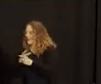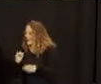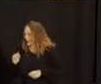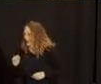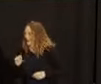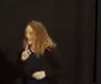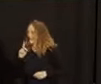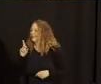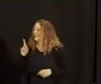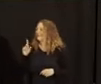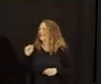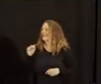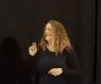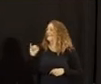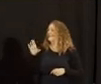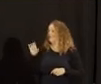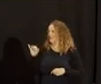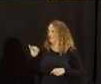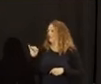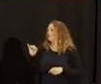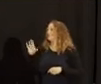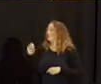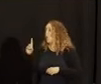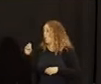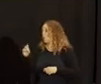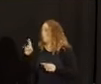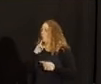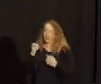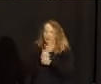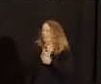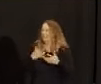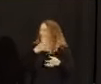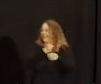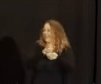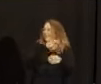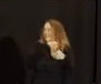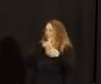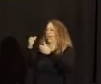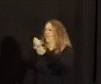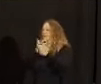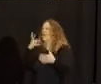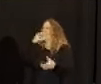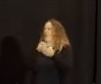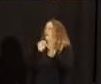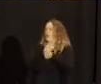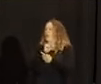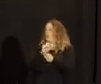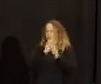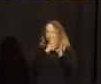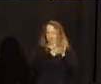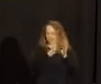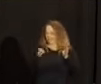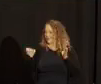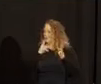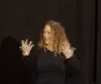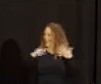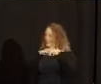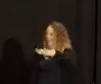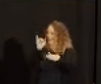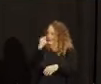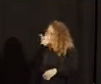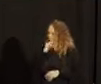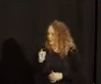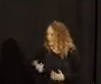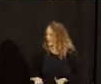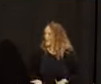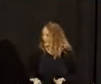that Mozart was deaf impacts your musical appreciation class and things like that? And so really true integration. And it was young people that